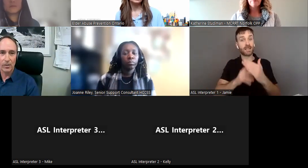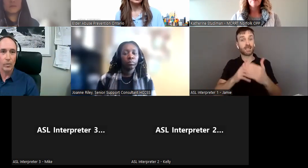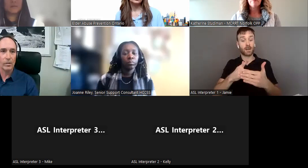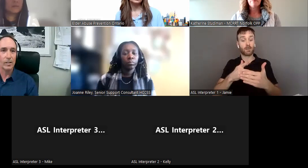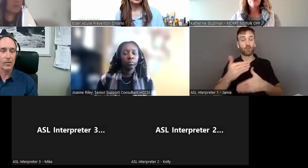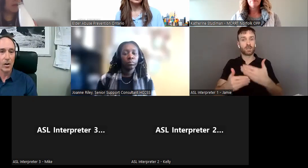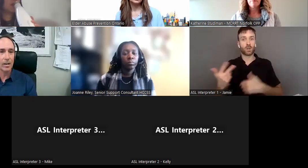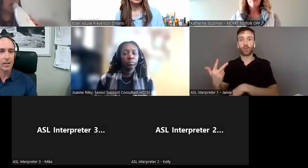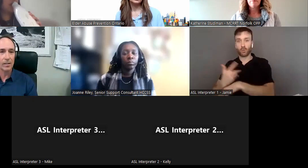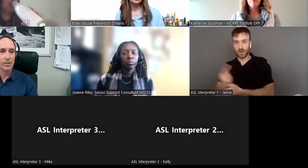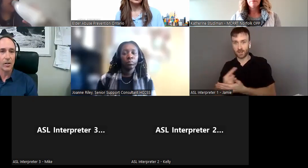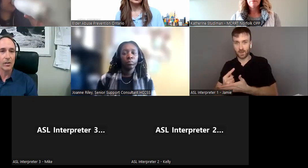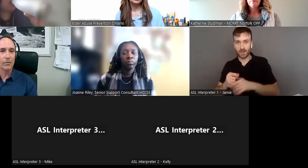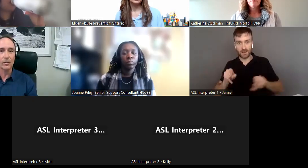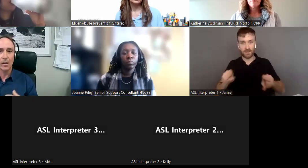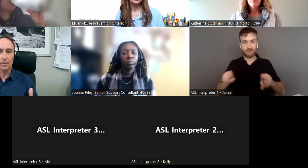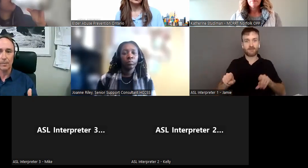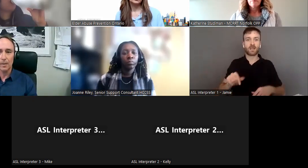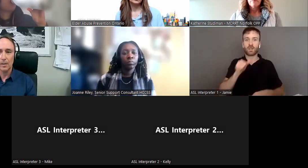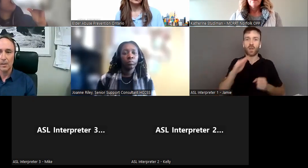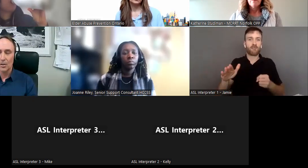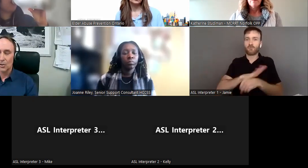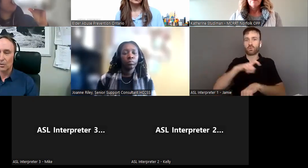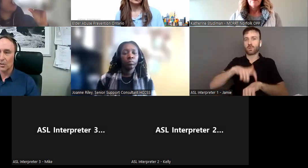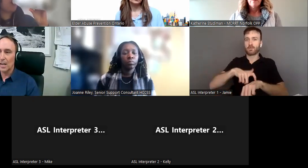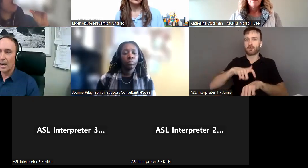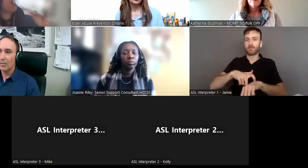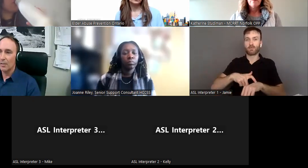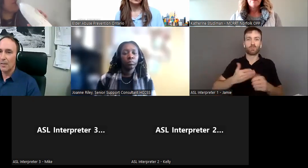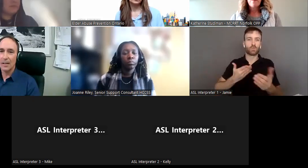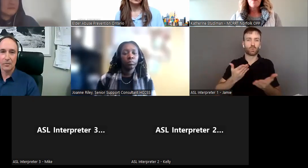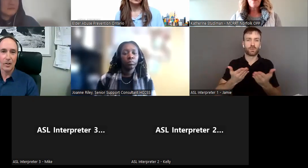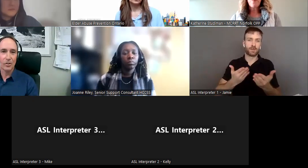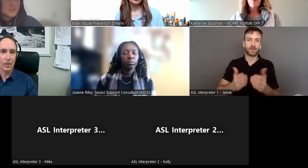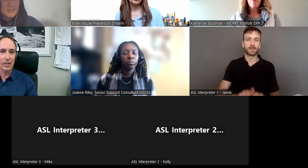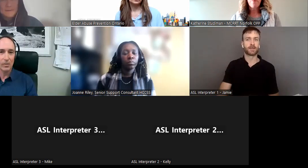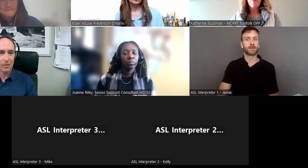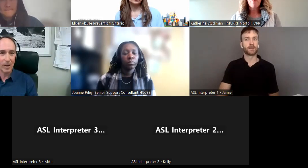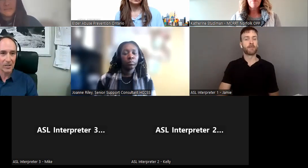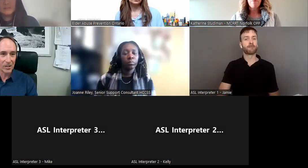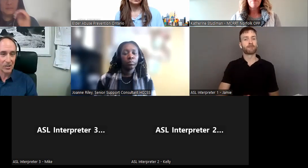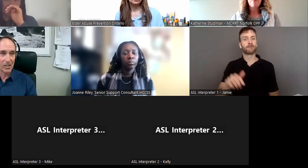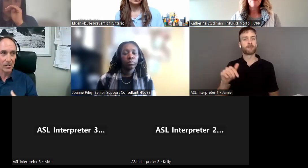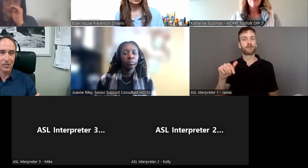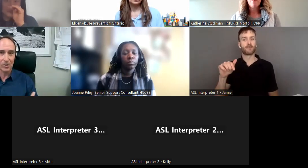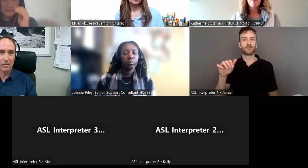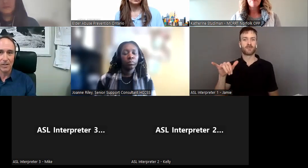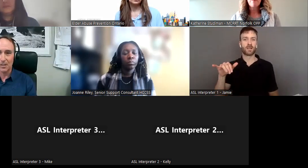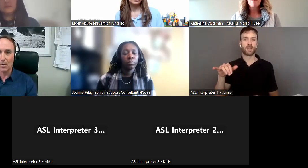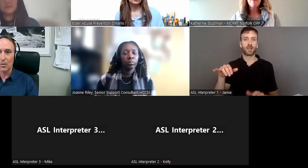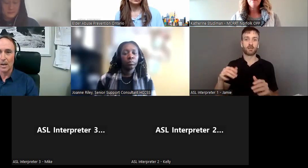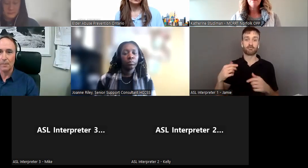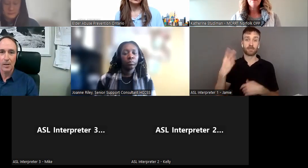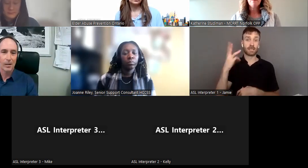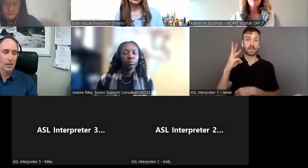a week. So it's not a full-time service. Now, that has fluctuated over the past 16 years since we've had